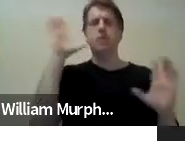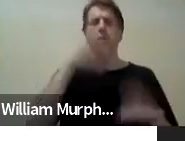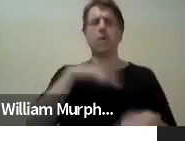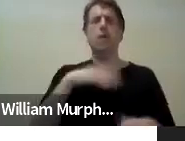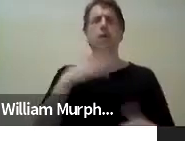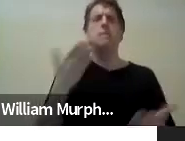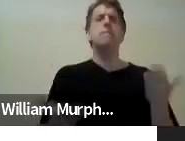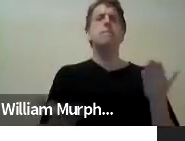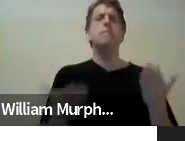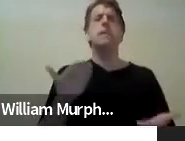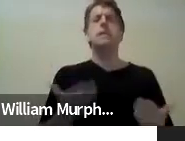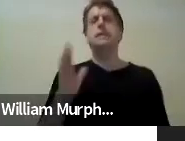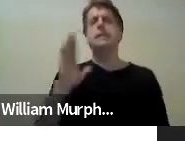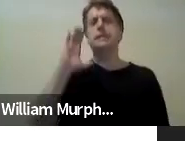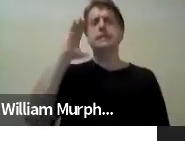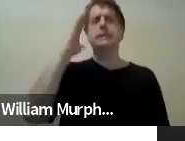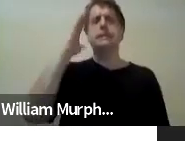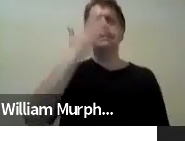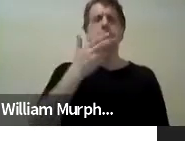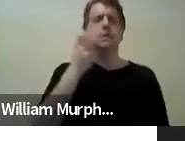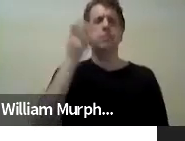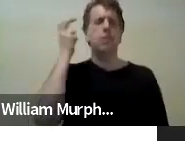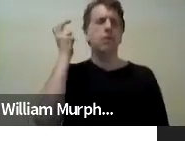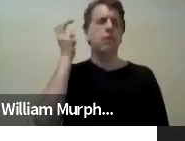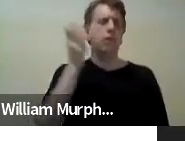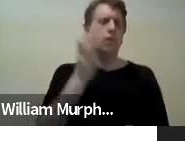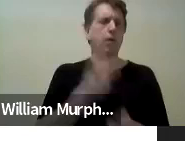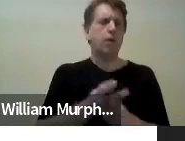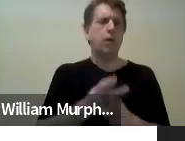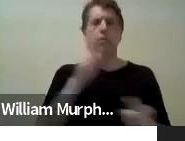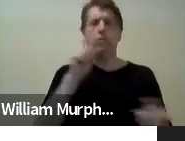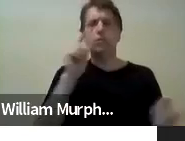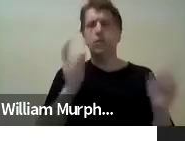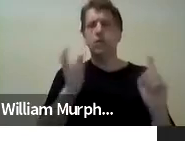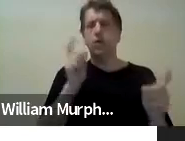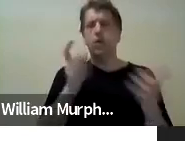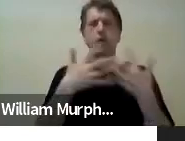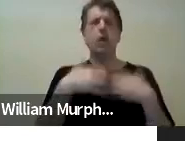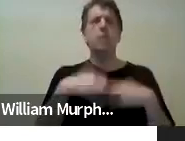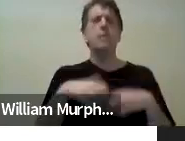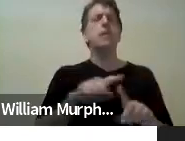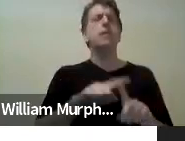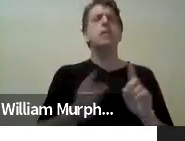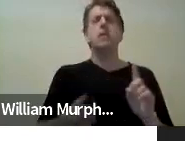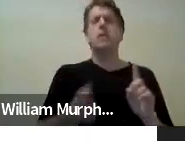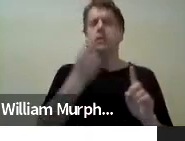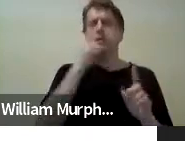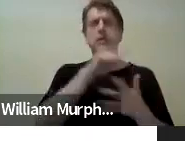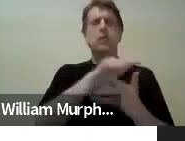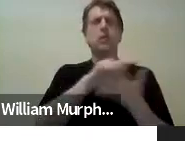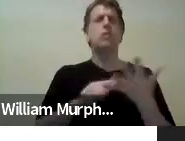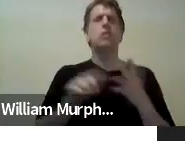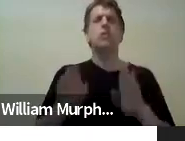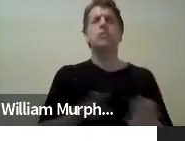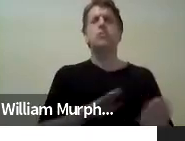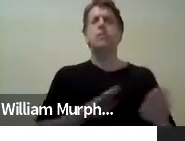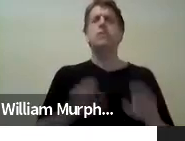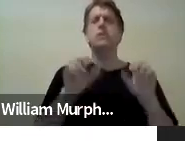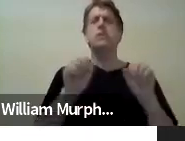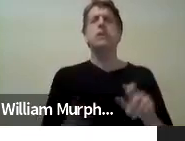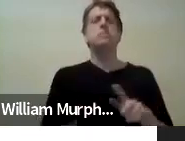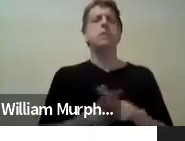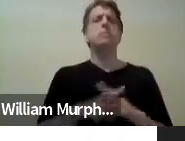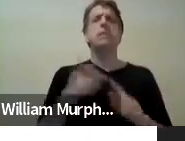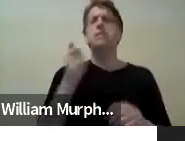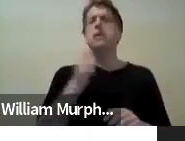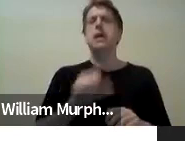seem like a hard thing to be able to accommodate, but understanding that those behaviors could happen at any time because each person is